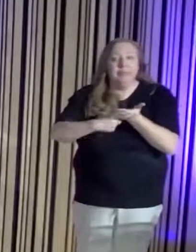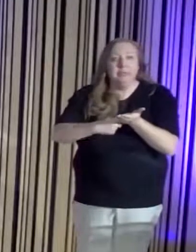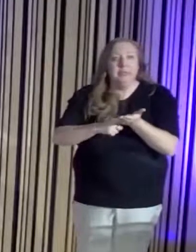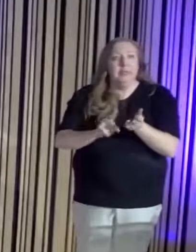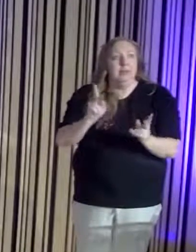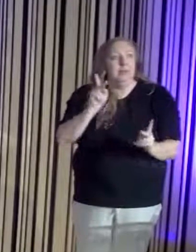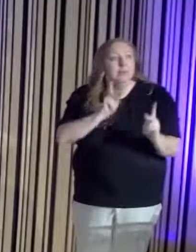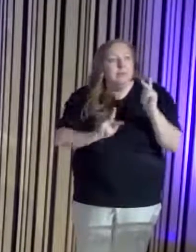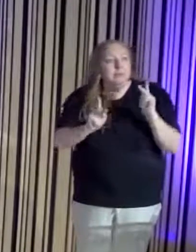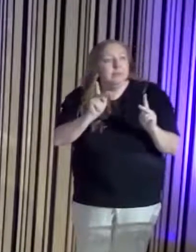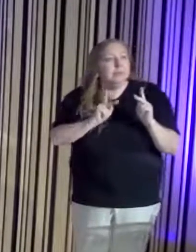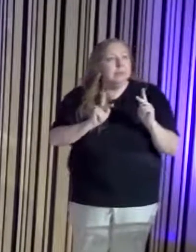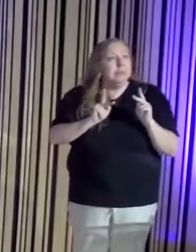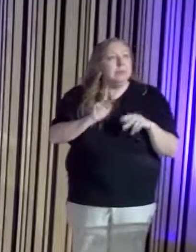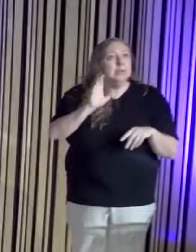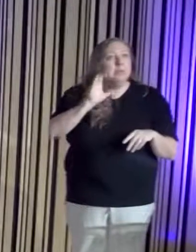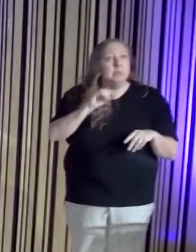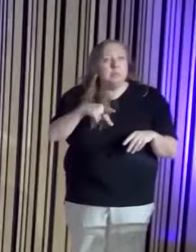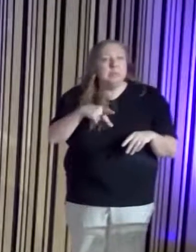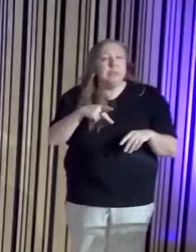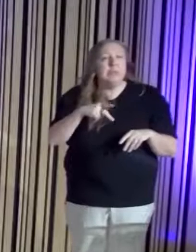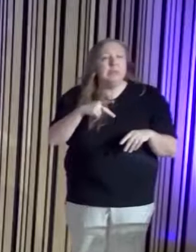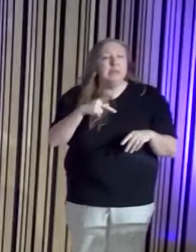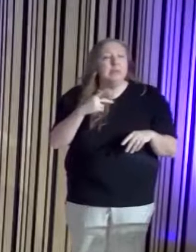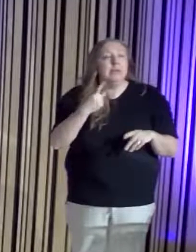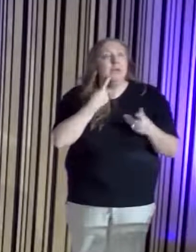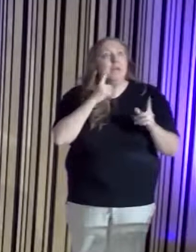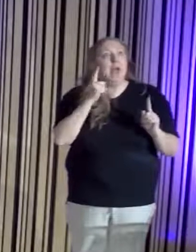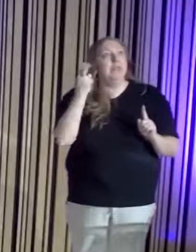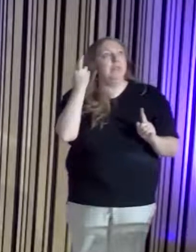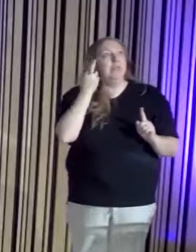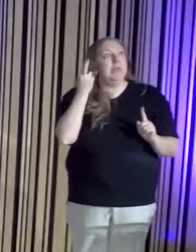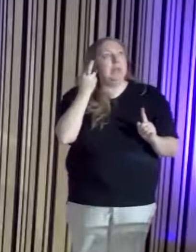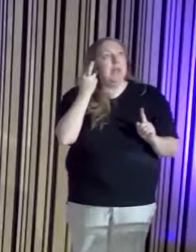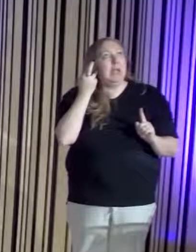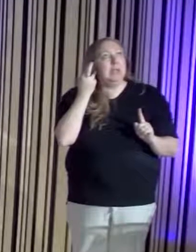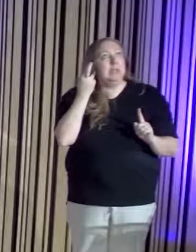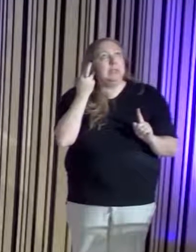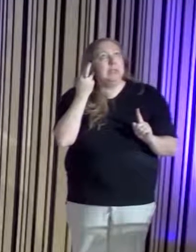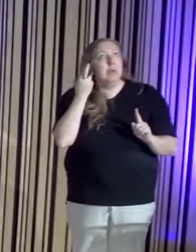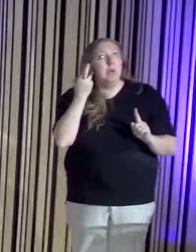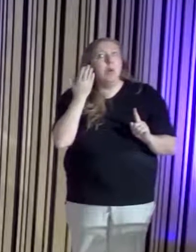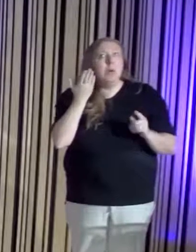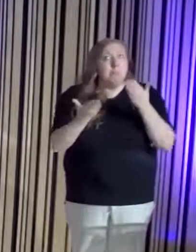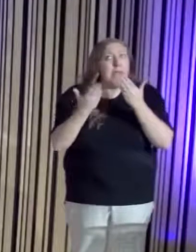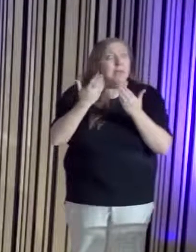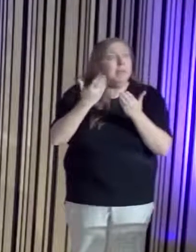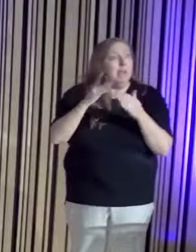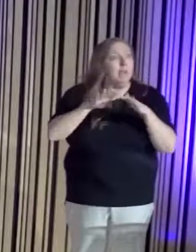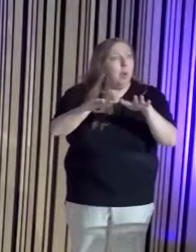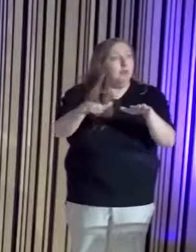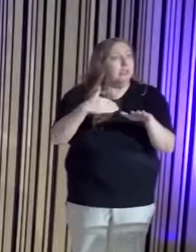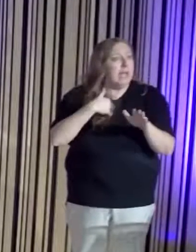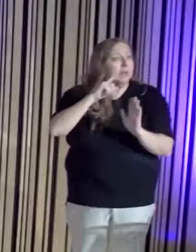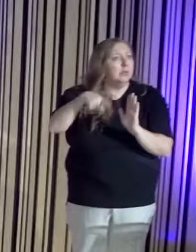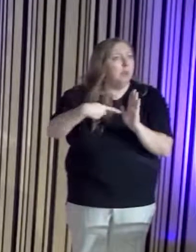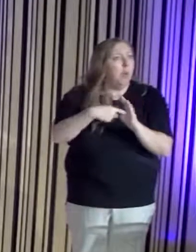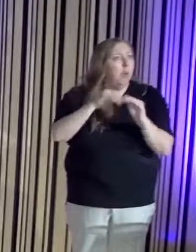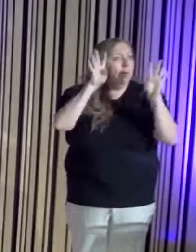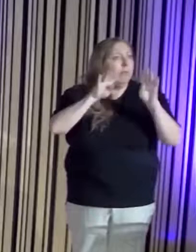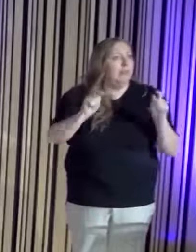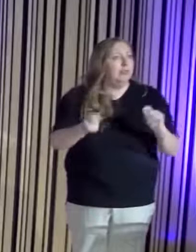people and the negotiators and states acknowledged that the ocean, which is 2/3 of the planet, maybe has a role in the climate change.